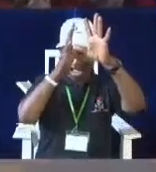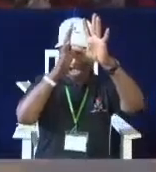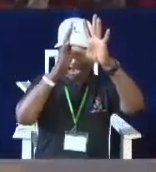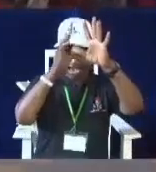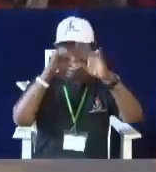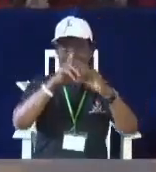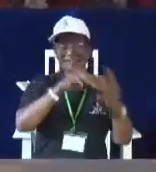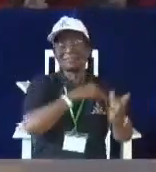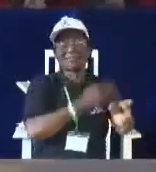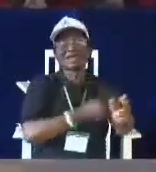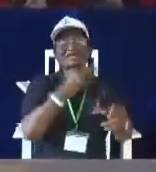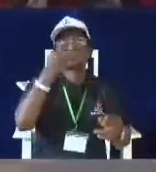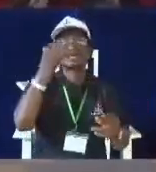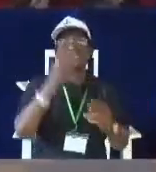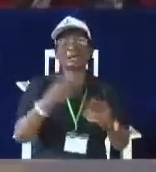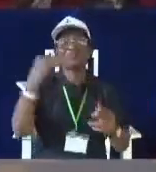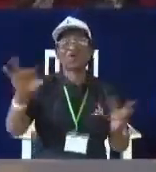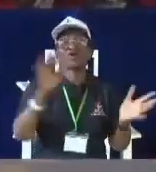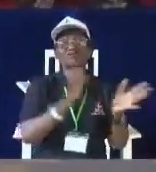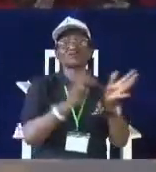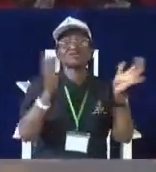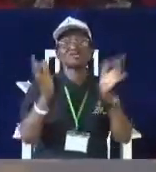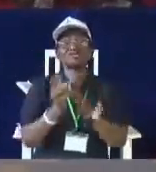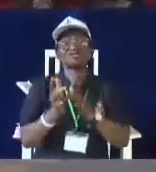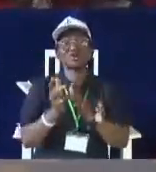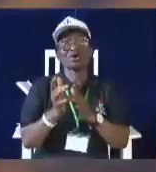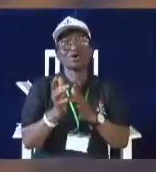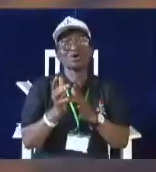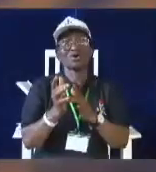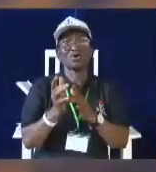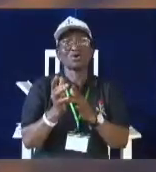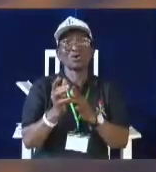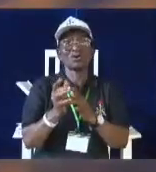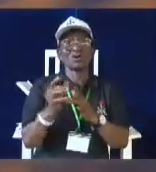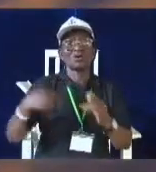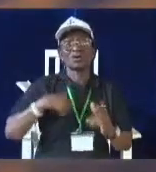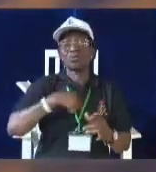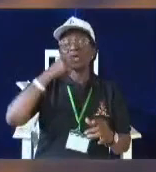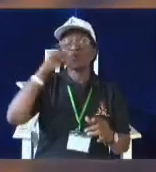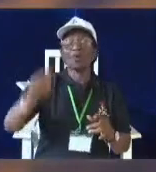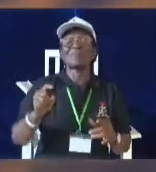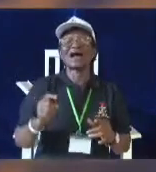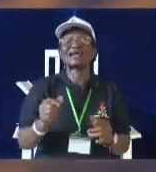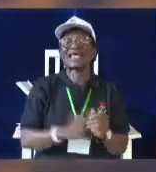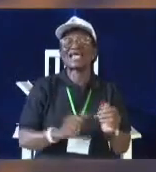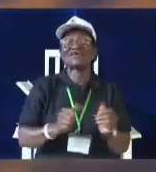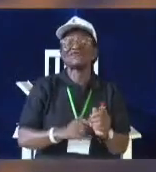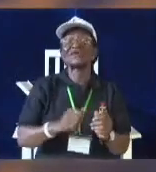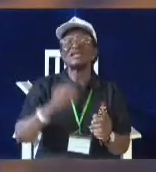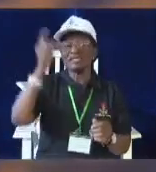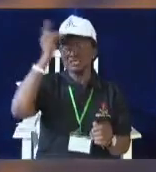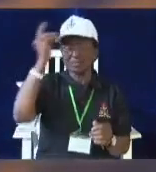in the mighty name of Jesus, we command every demon here tonight